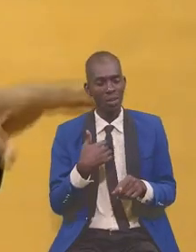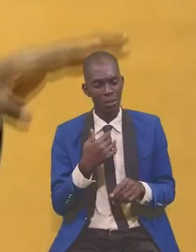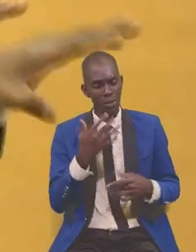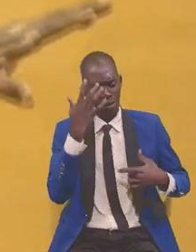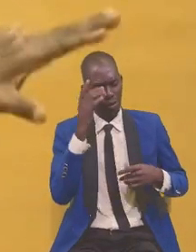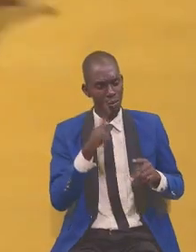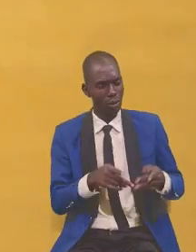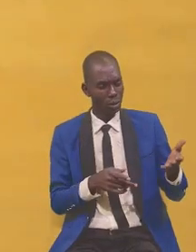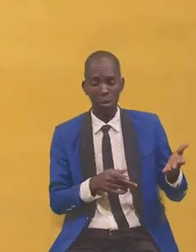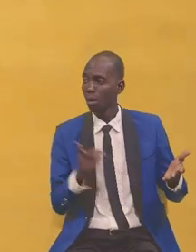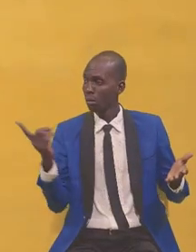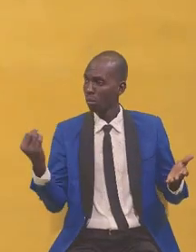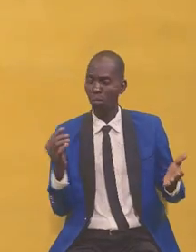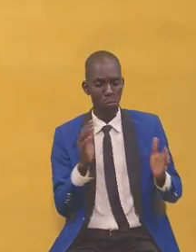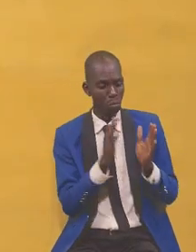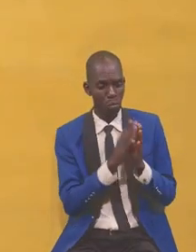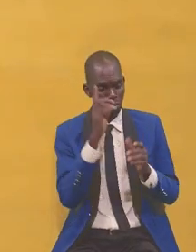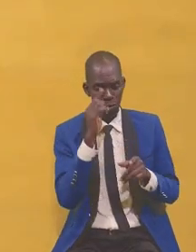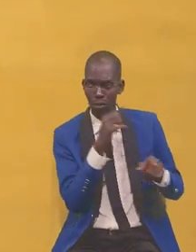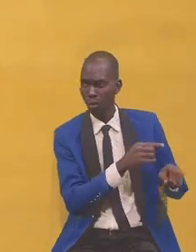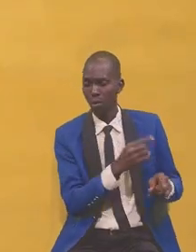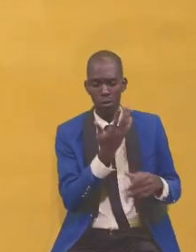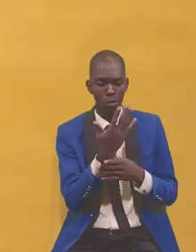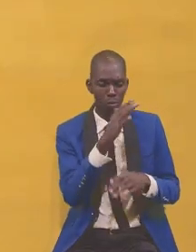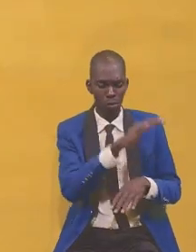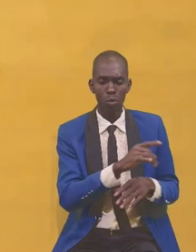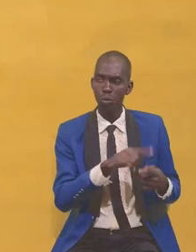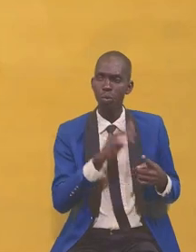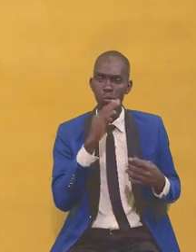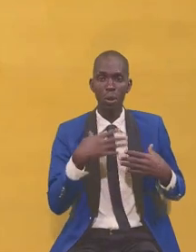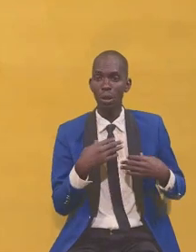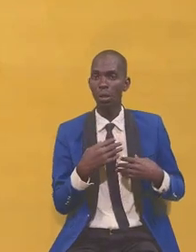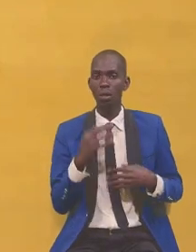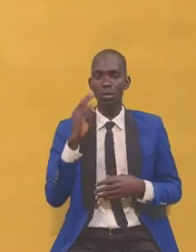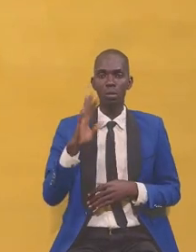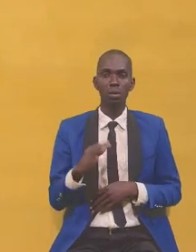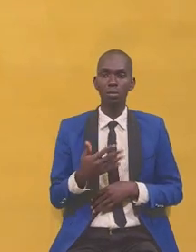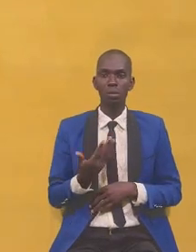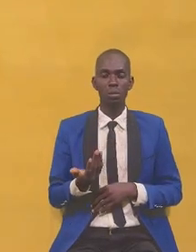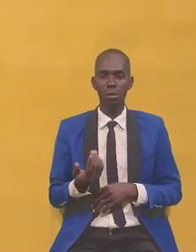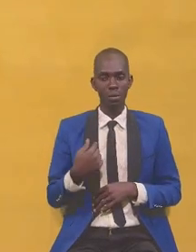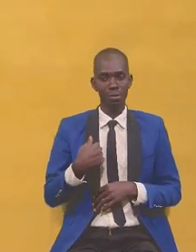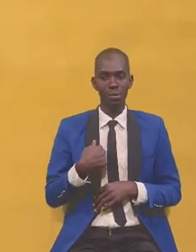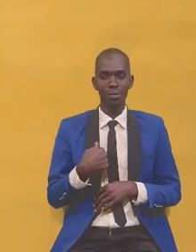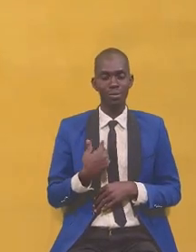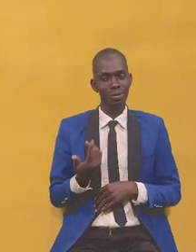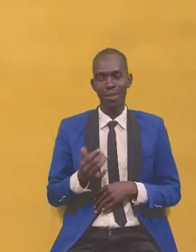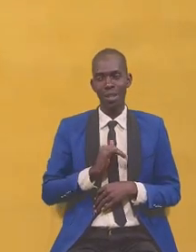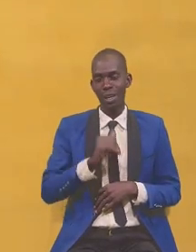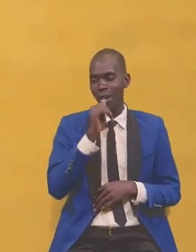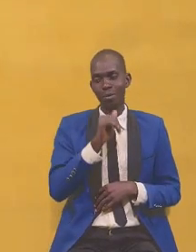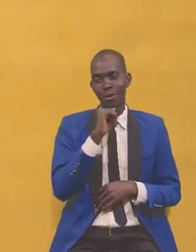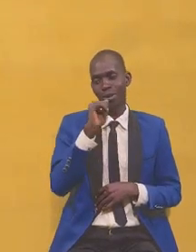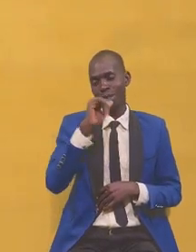Come. Can you lay your hands on her so she'll be healed? Pastor, number one, I'm not a man.